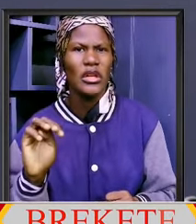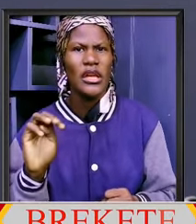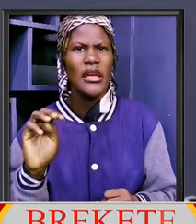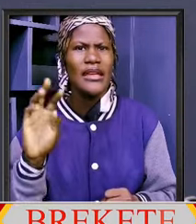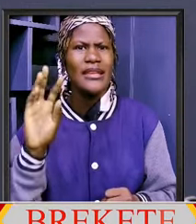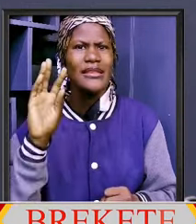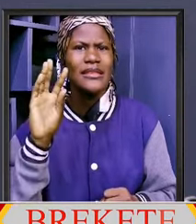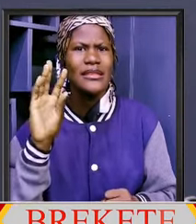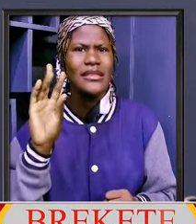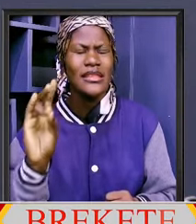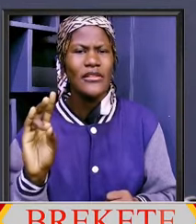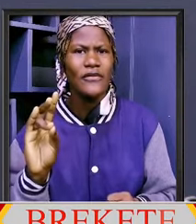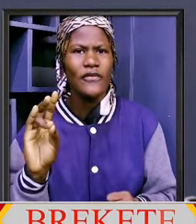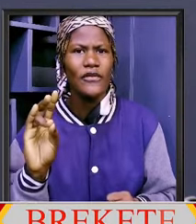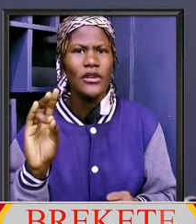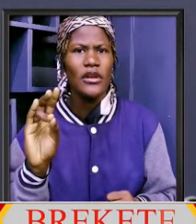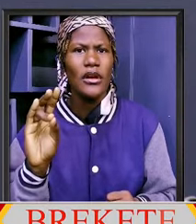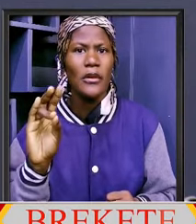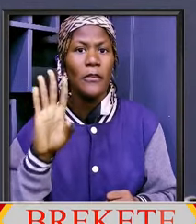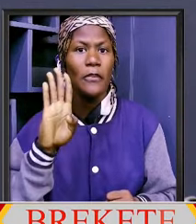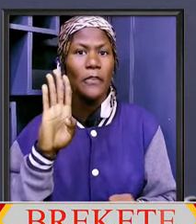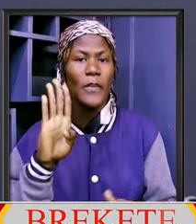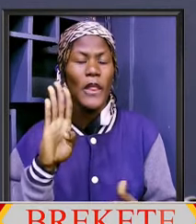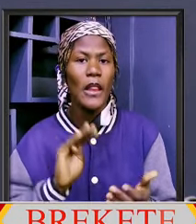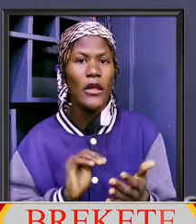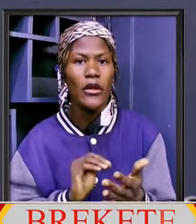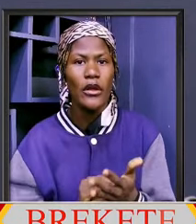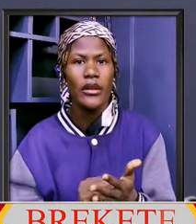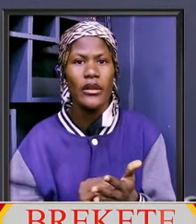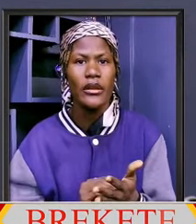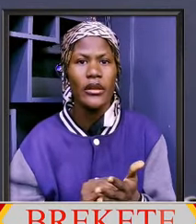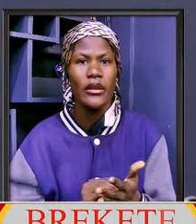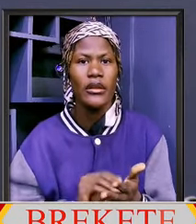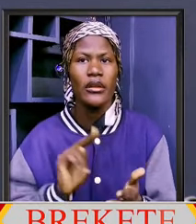They go come, they harass innocent people where they suffer.